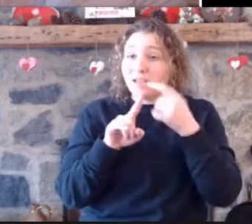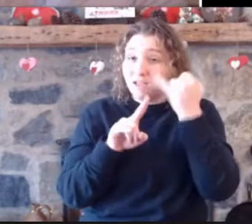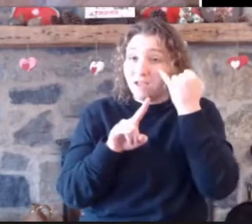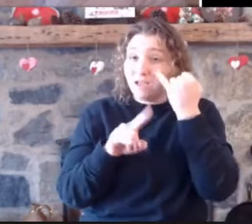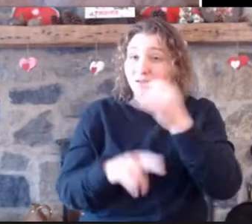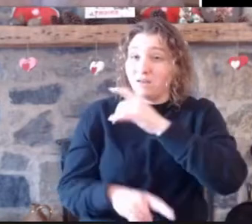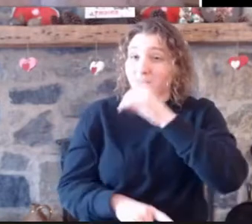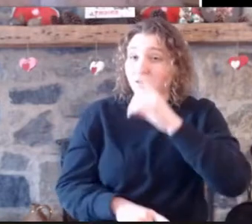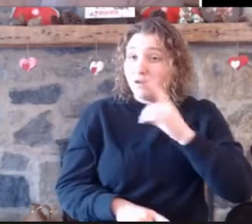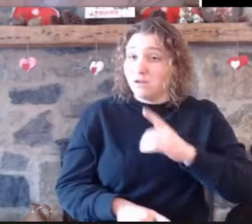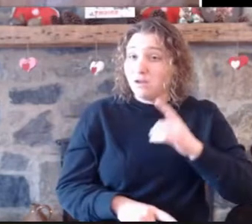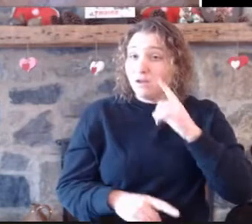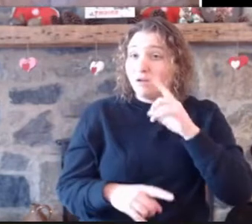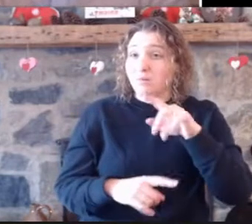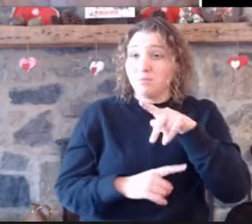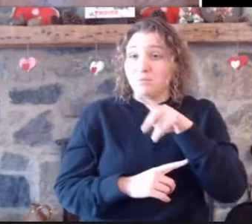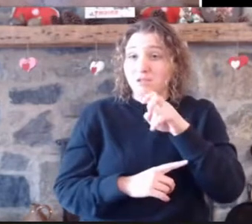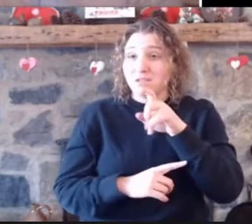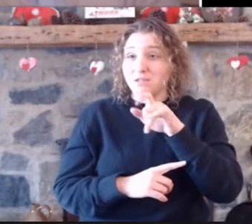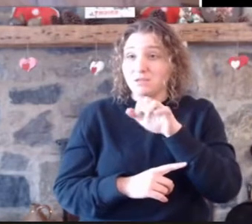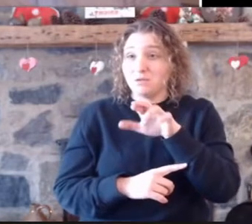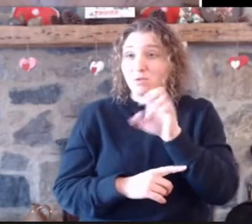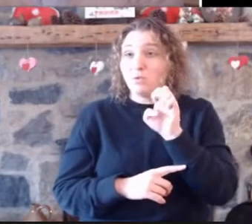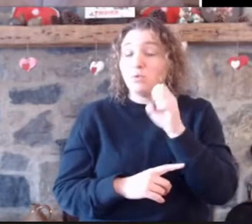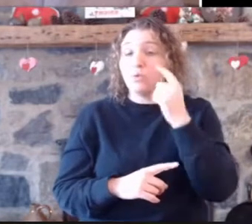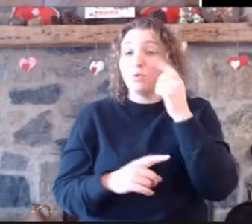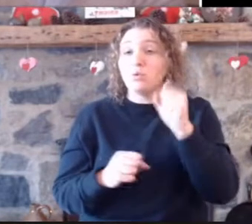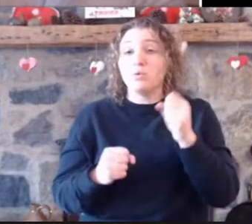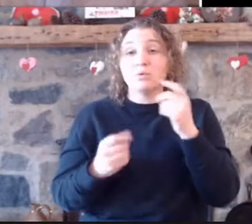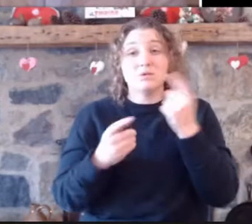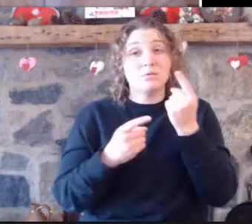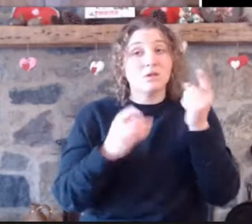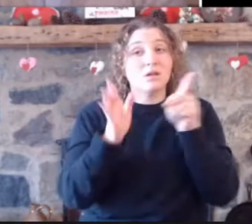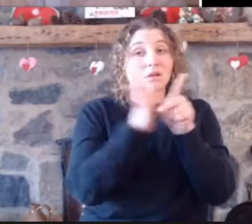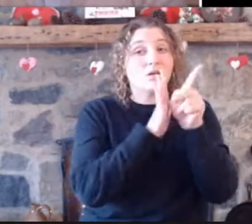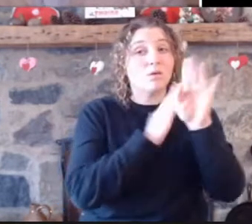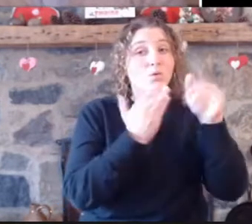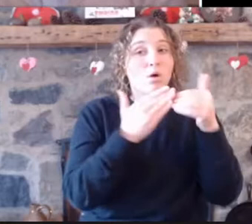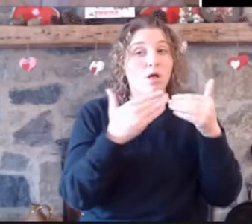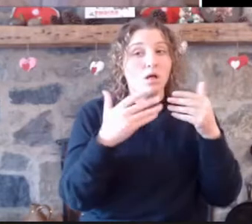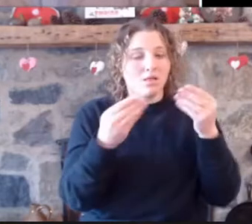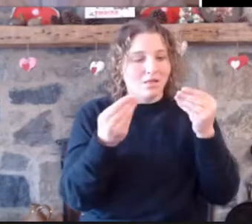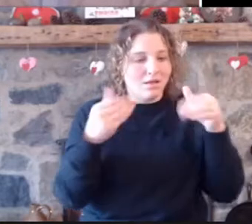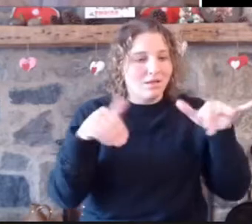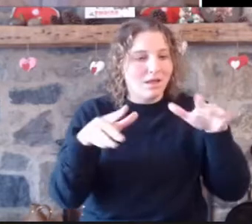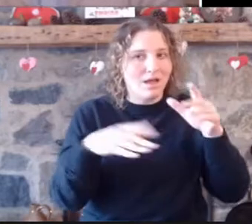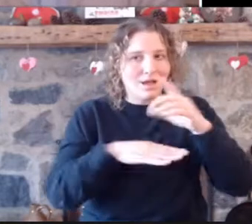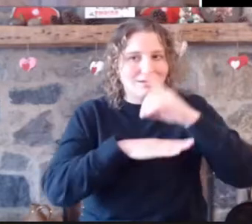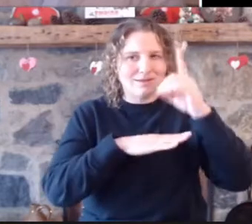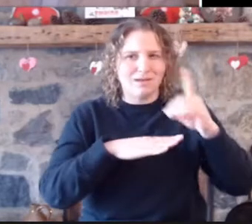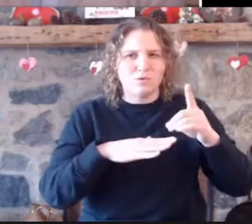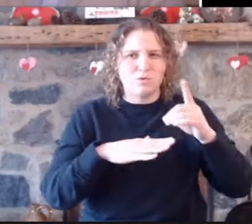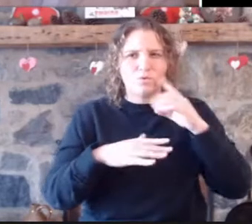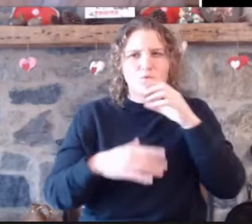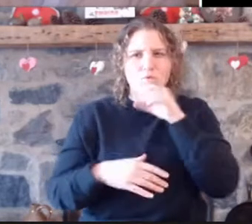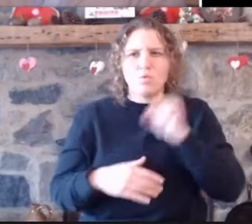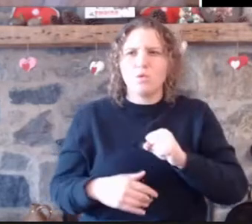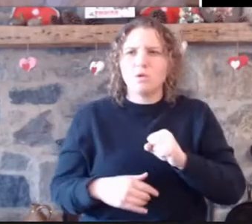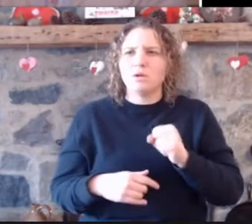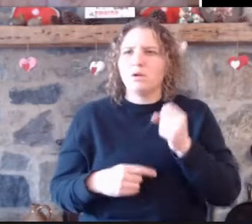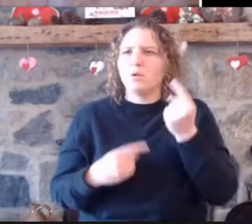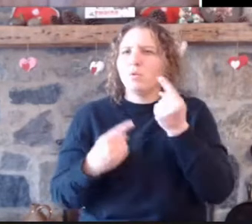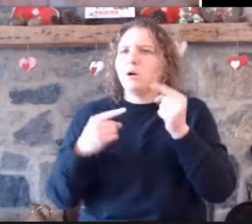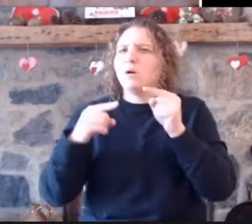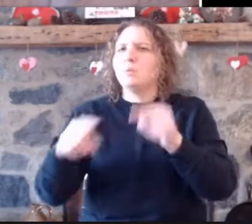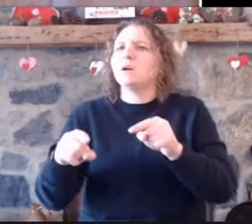have survived what killed off all the rest of the land dinosaurs that were extreme age. What could have come to the Earth that would kill everything on the land but